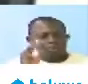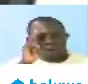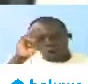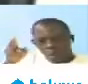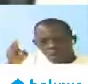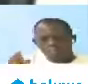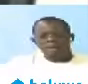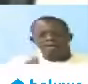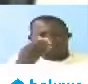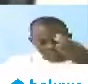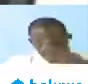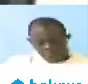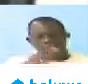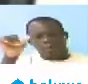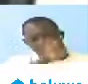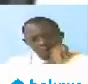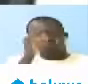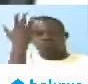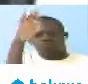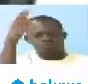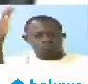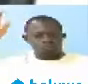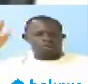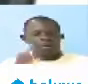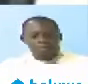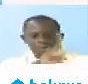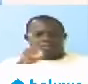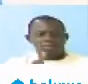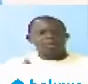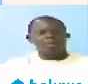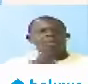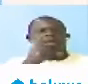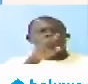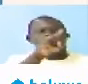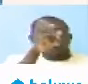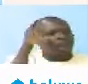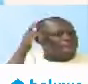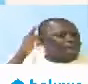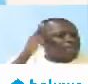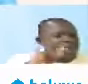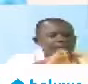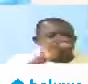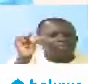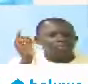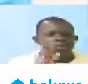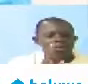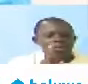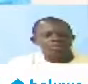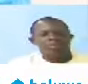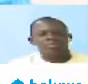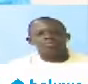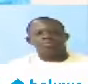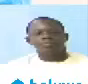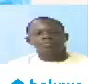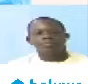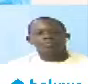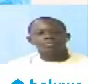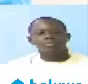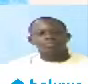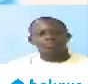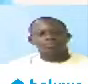na amuru ulo ko. And then later go back into the bush. What was your Liberian name? Your Liberian todo. Kafunya dol kafunya